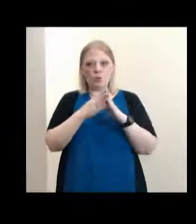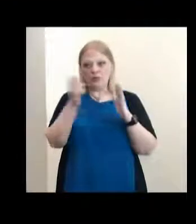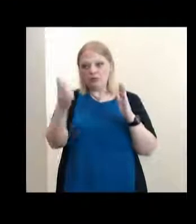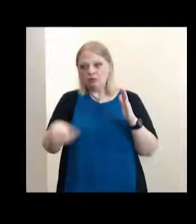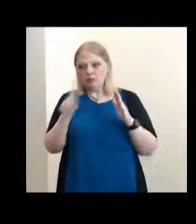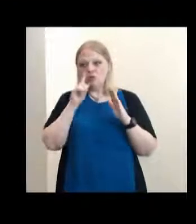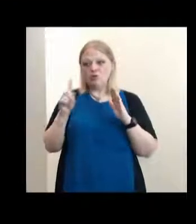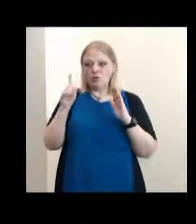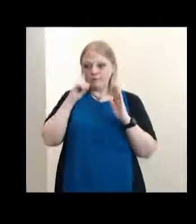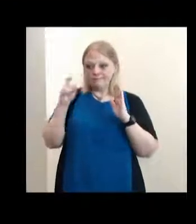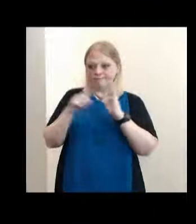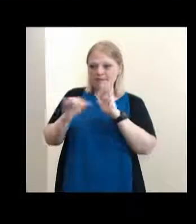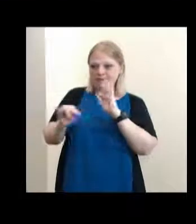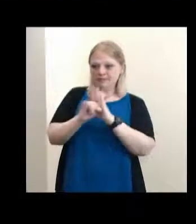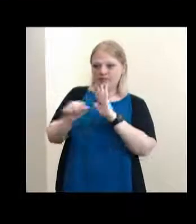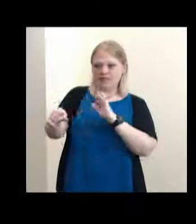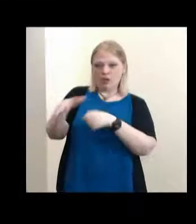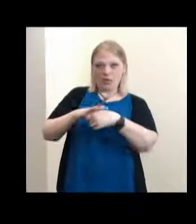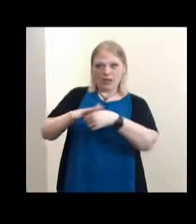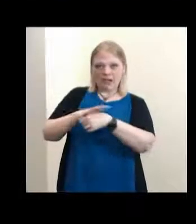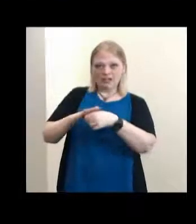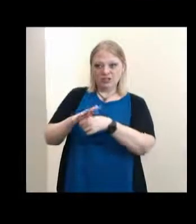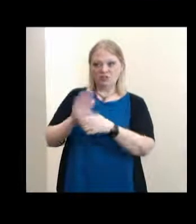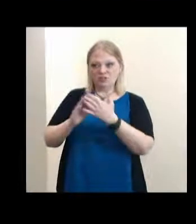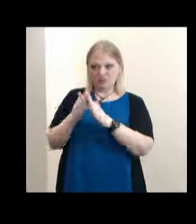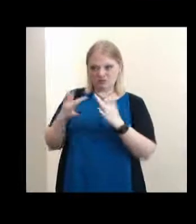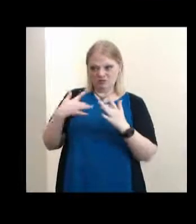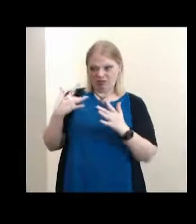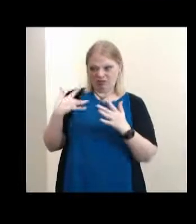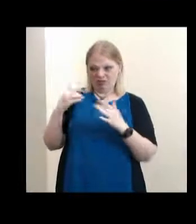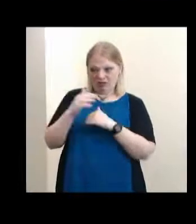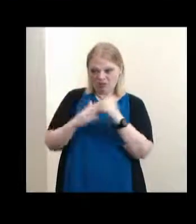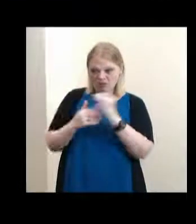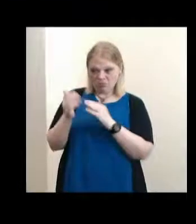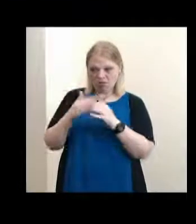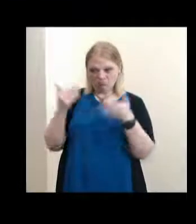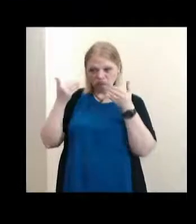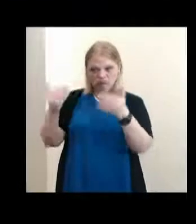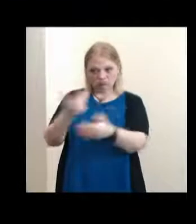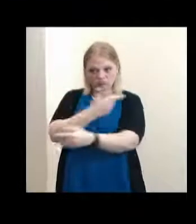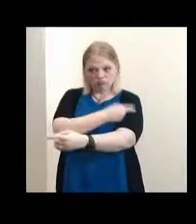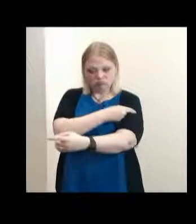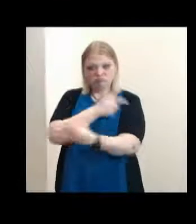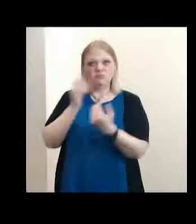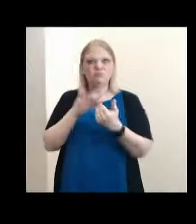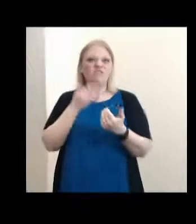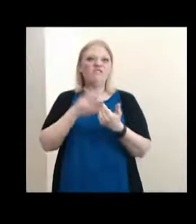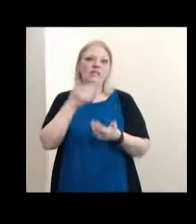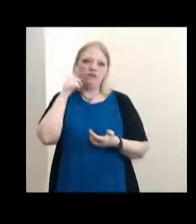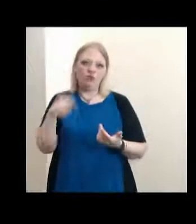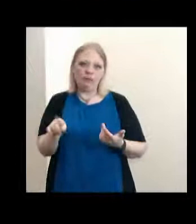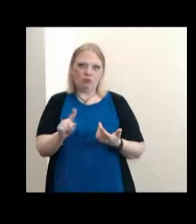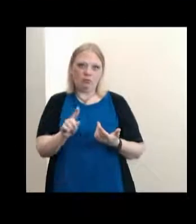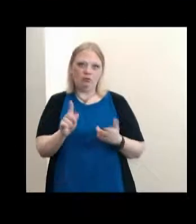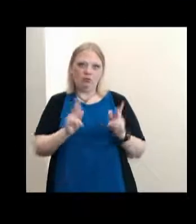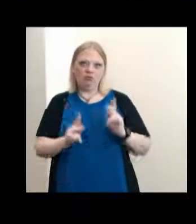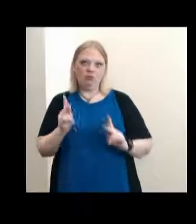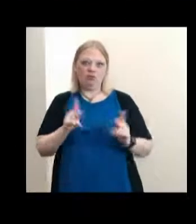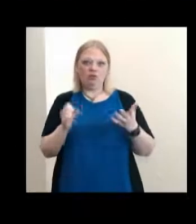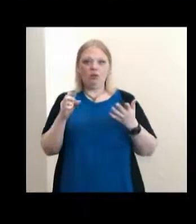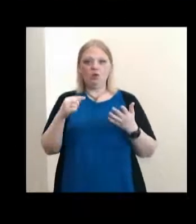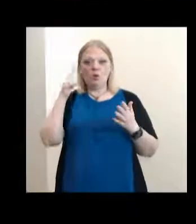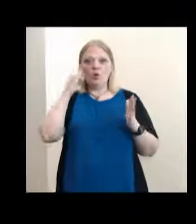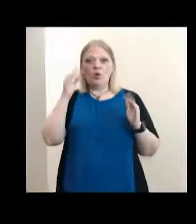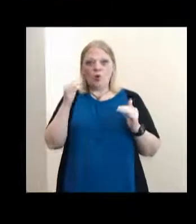to identify locations where the community feels comfortable going and vaccinated, that's convenient for people. And so we're hoping we're going to bring